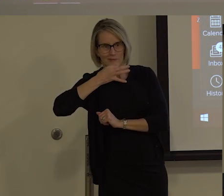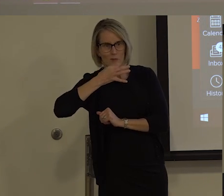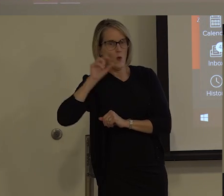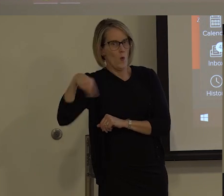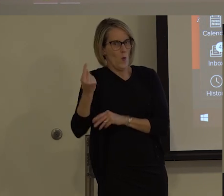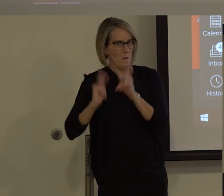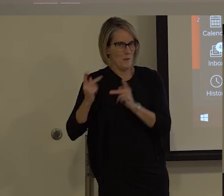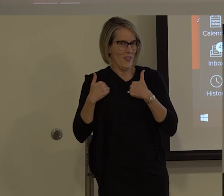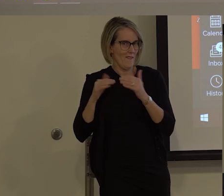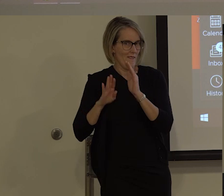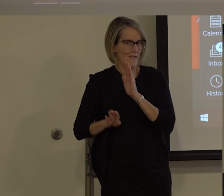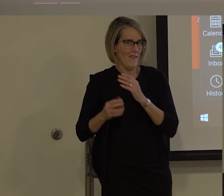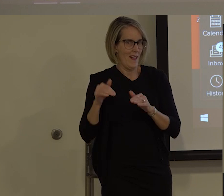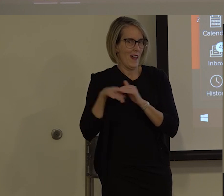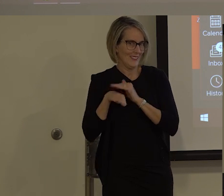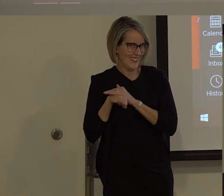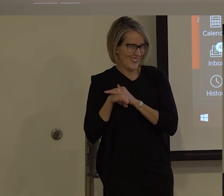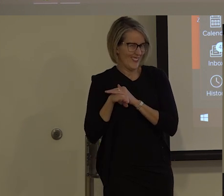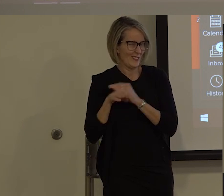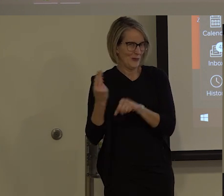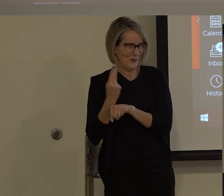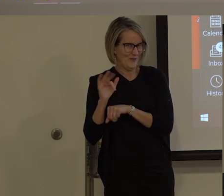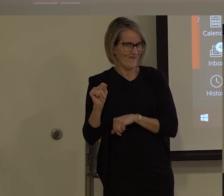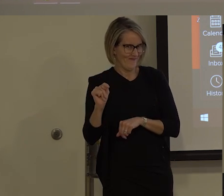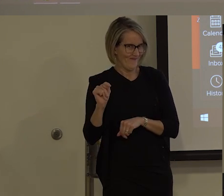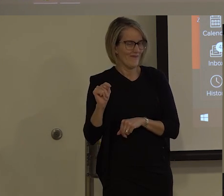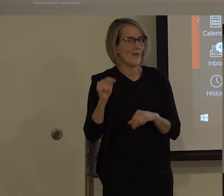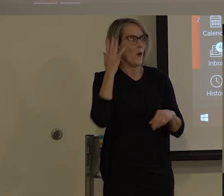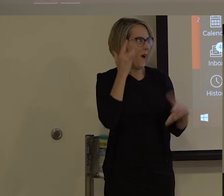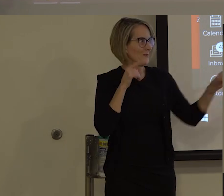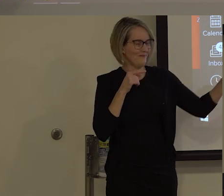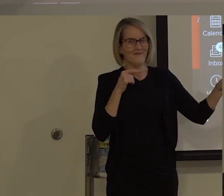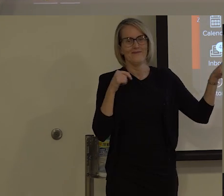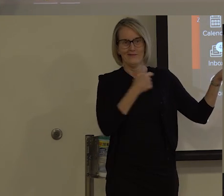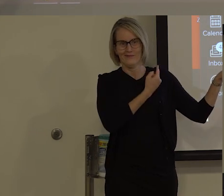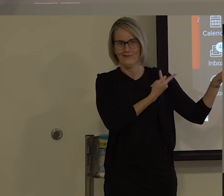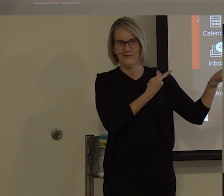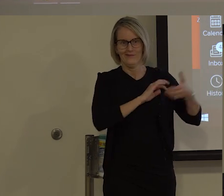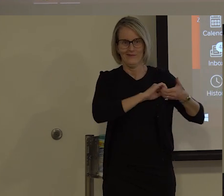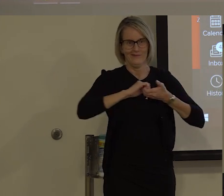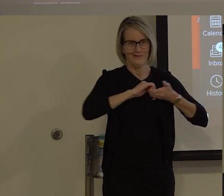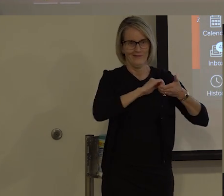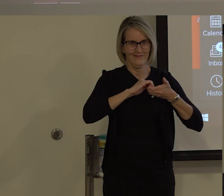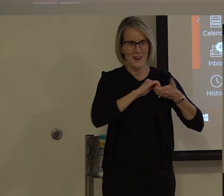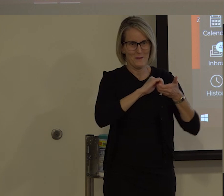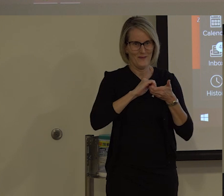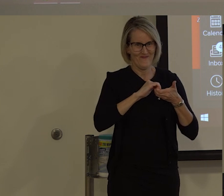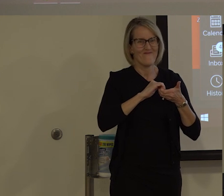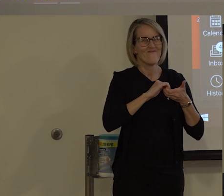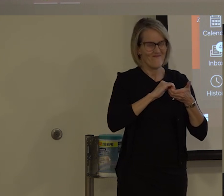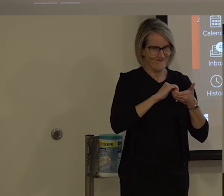have access to create this content, hence the collaboration here. So essentially, Julie might provide me